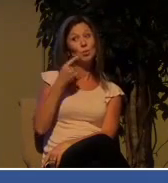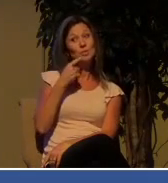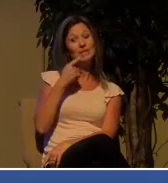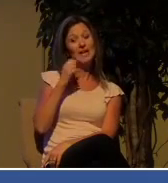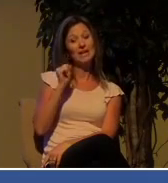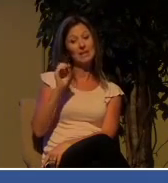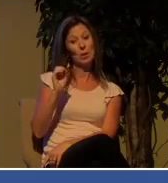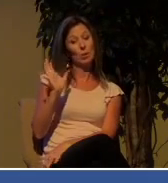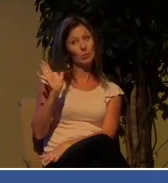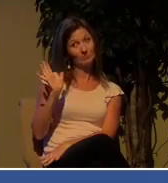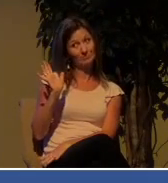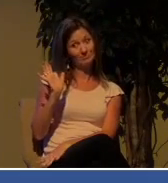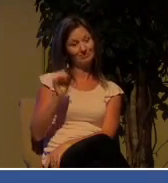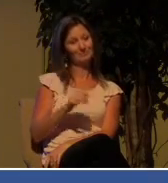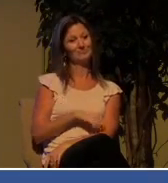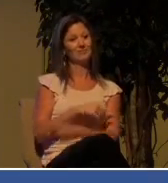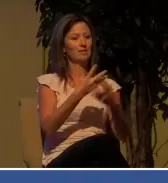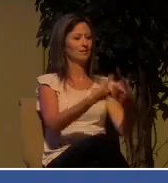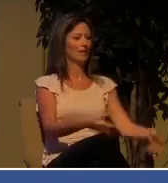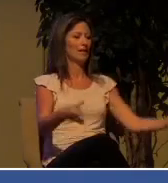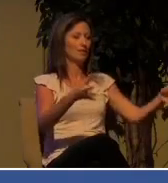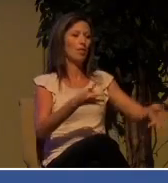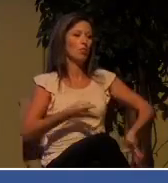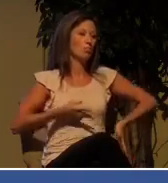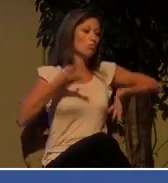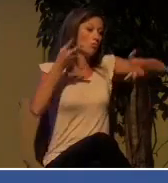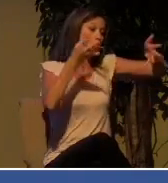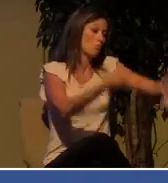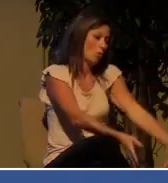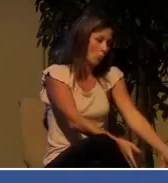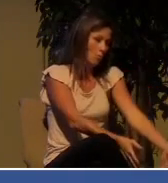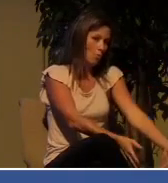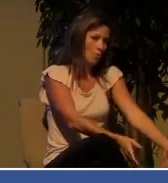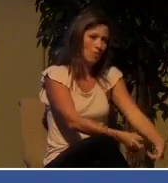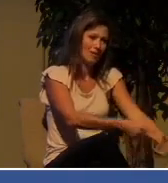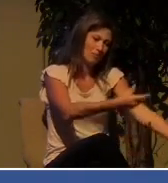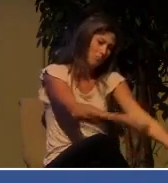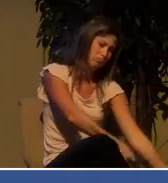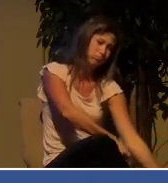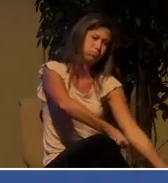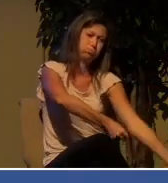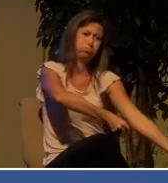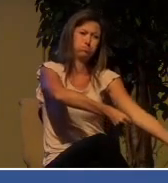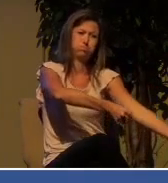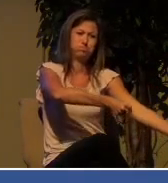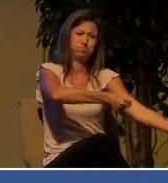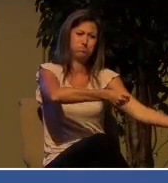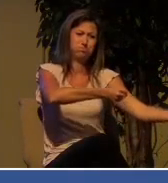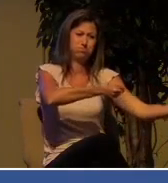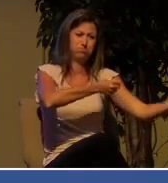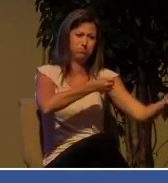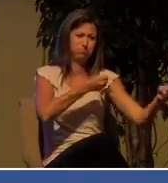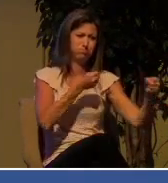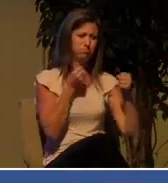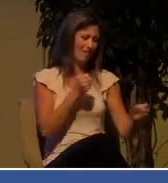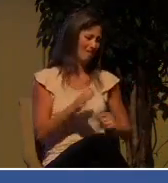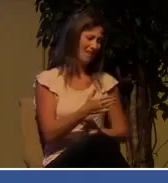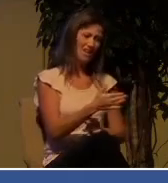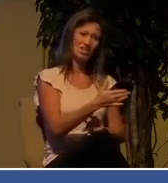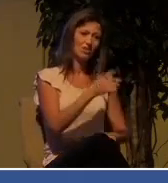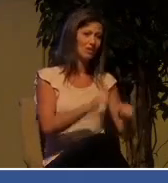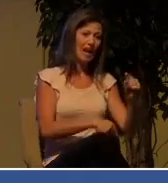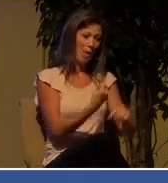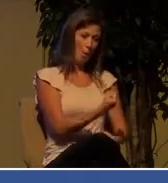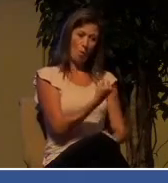okay, I'll let down the nets. And they got a record catch. Their nets were not able to